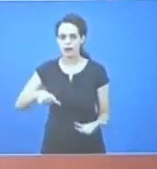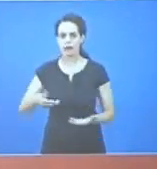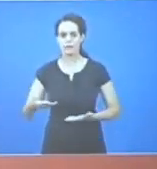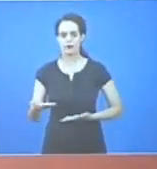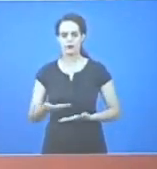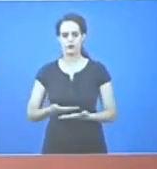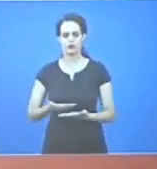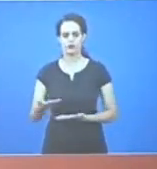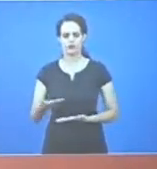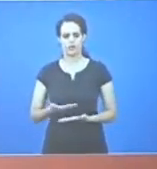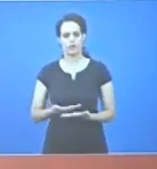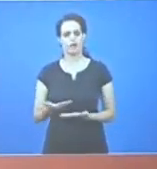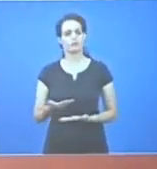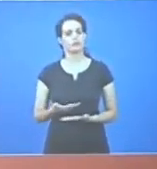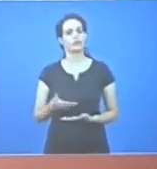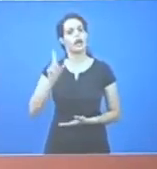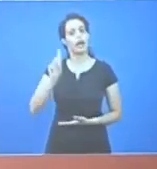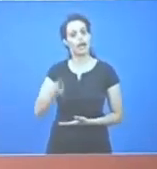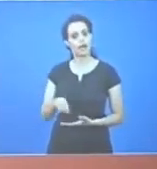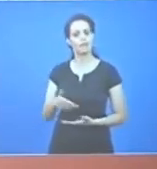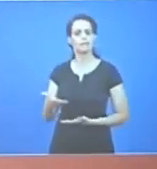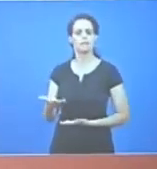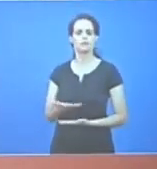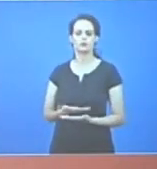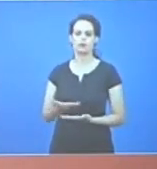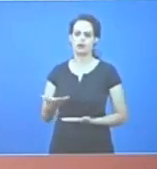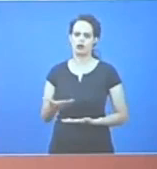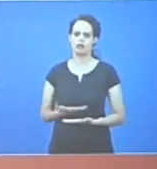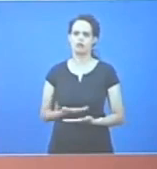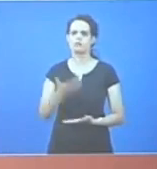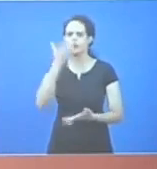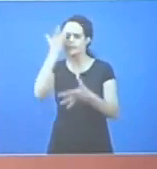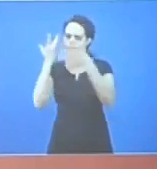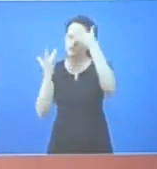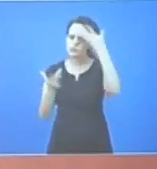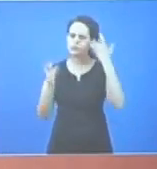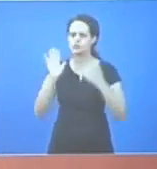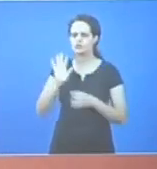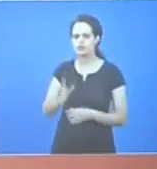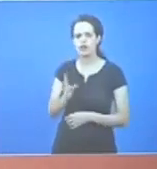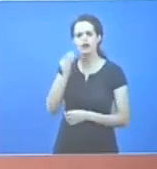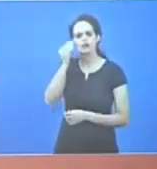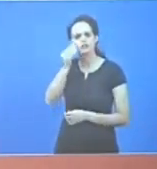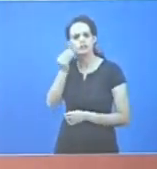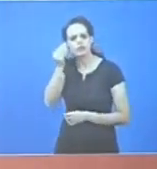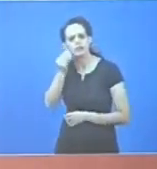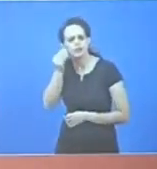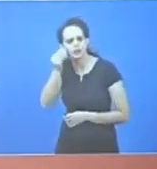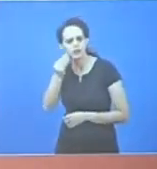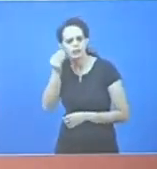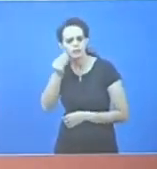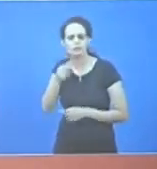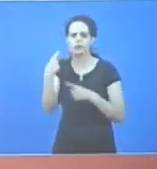believers that are falling in to the work of the Holy Spirit.